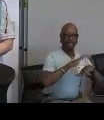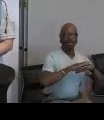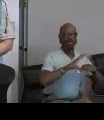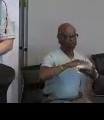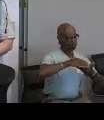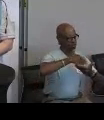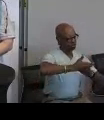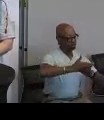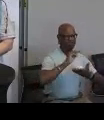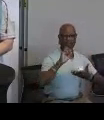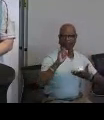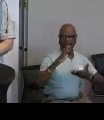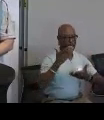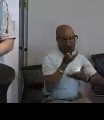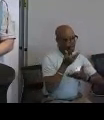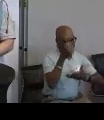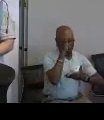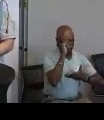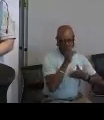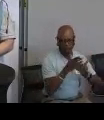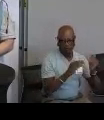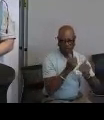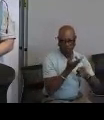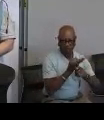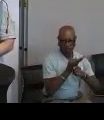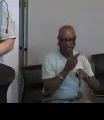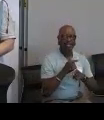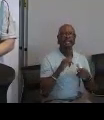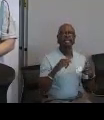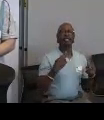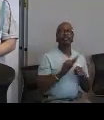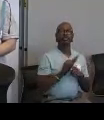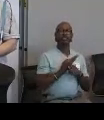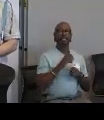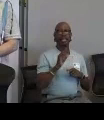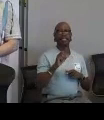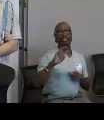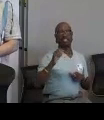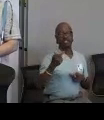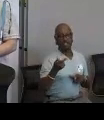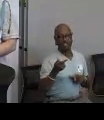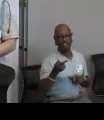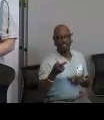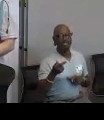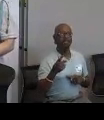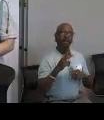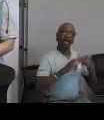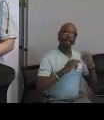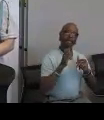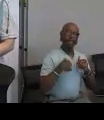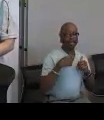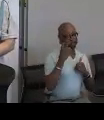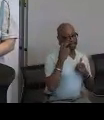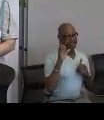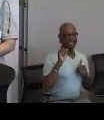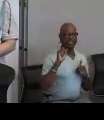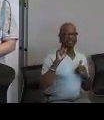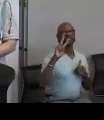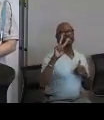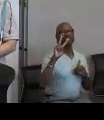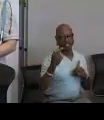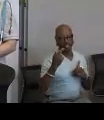comfortable using, and saving out as a .svg file. I built the website blindsvg.com out